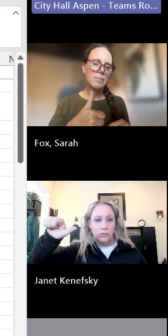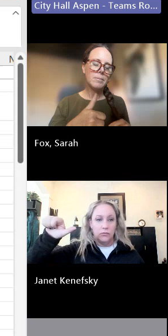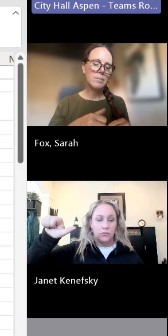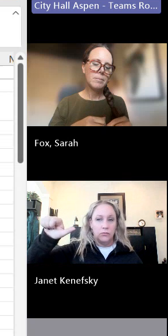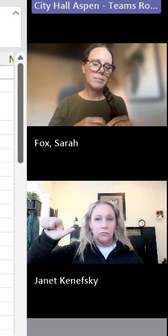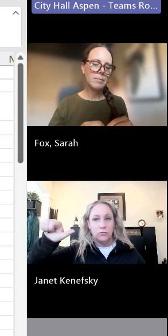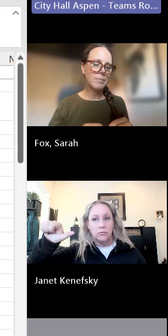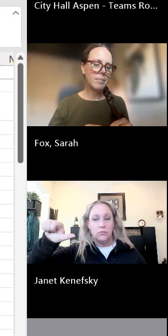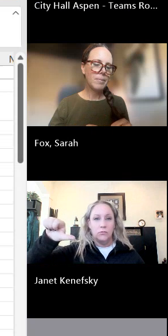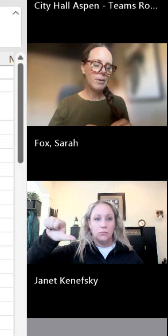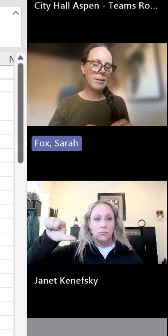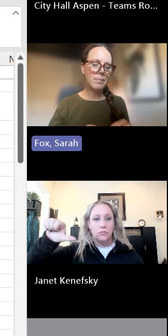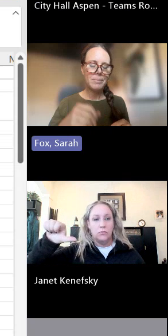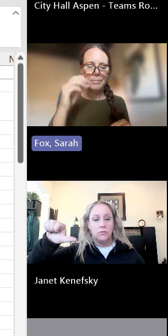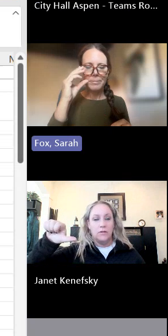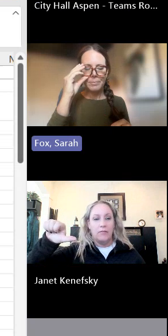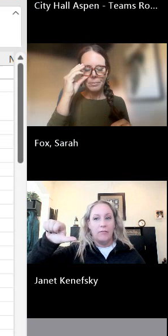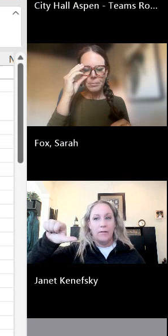with thumbs up.